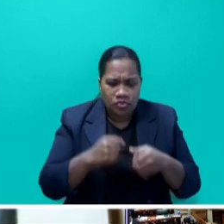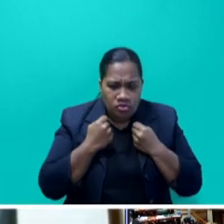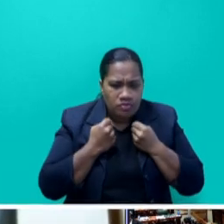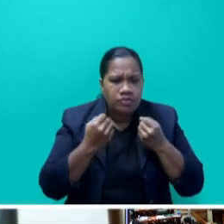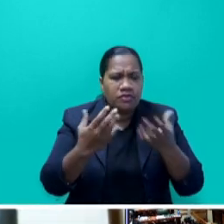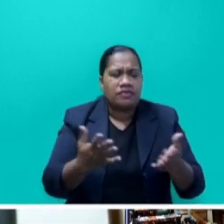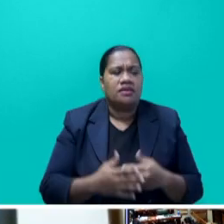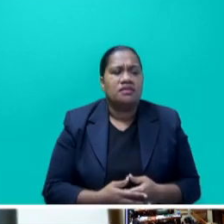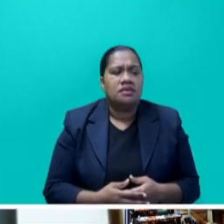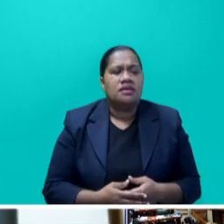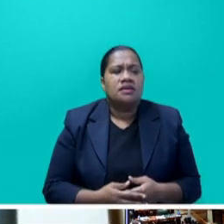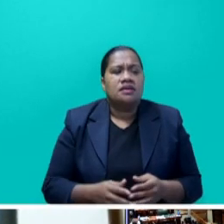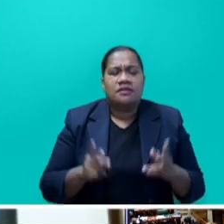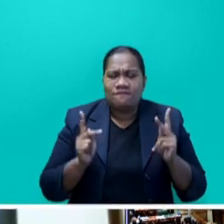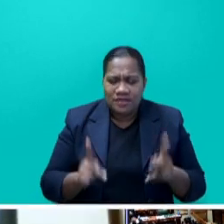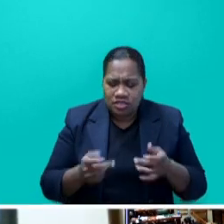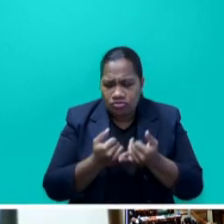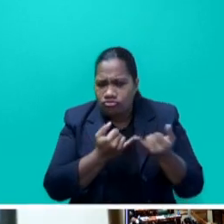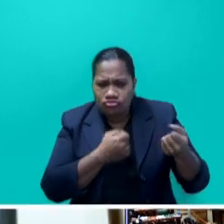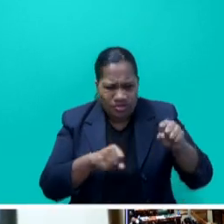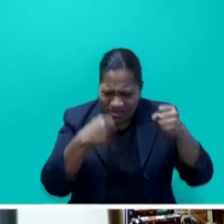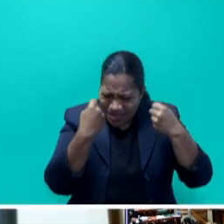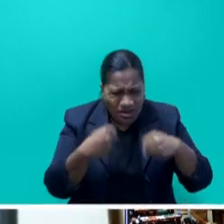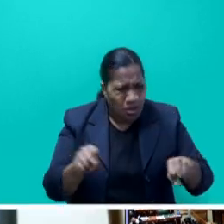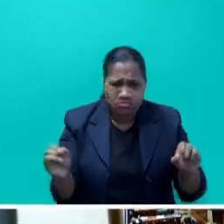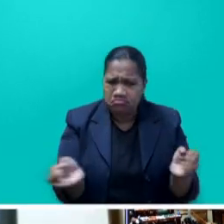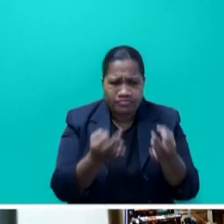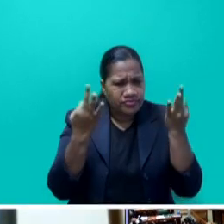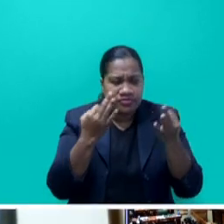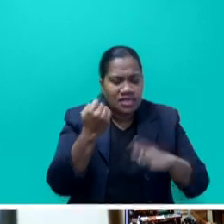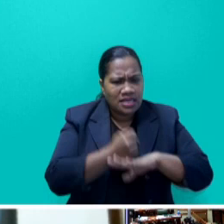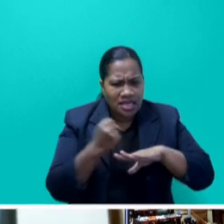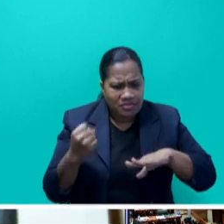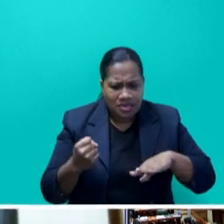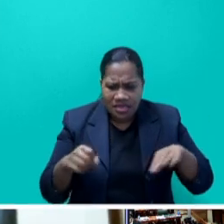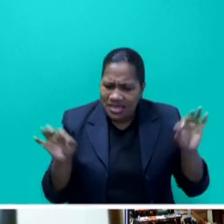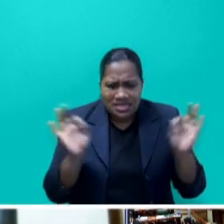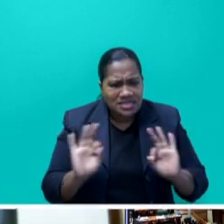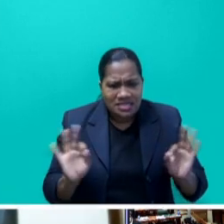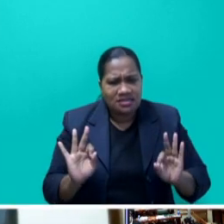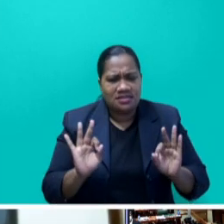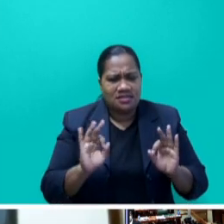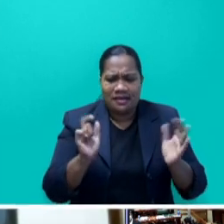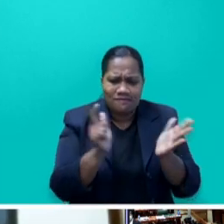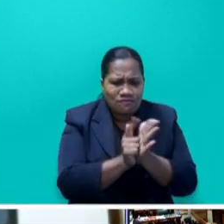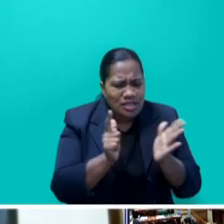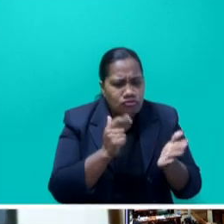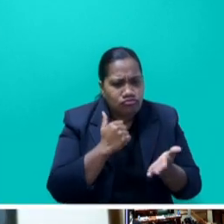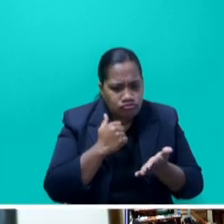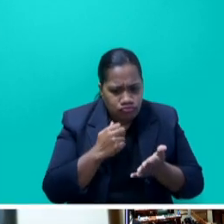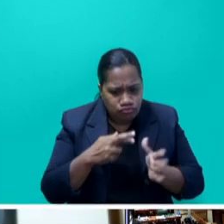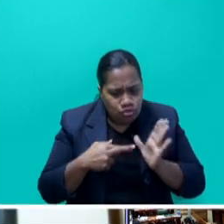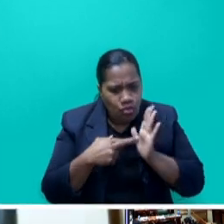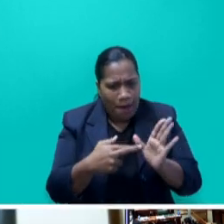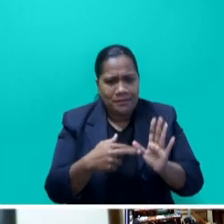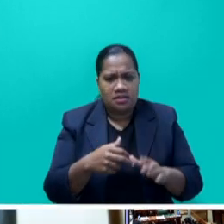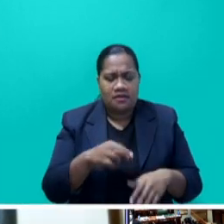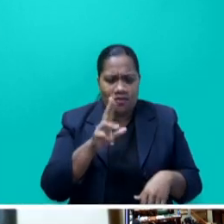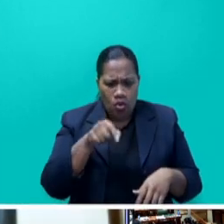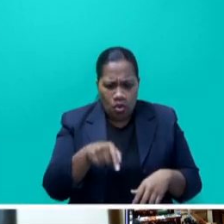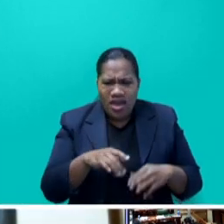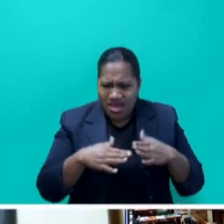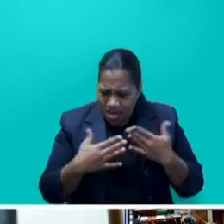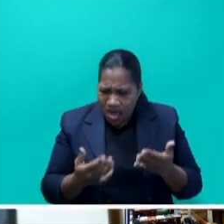medium-term fiscal strategy. No government. There was no legal requirement. Now there's a legal requirement. And they're making a mockery